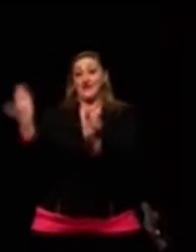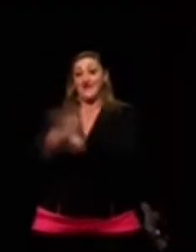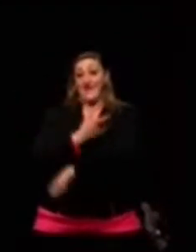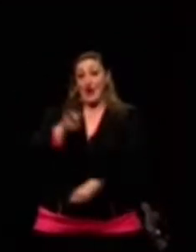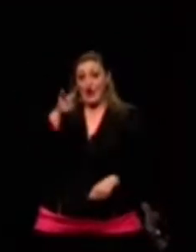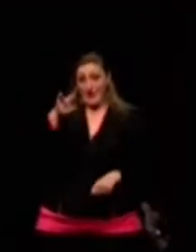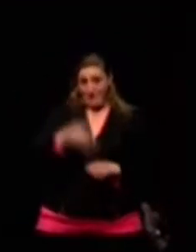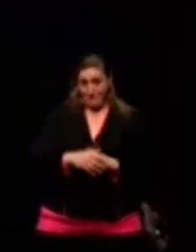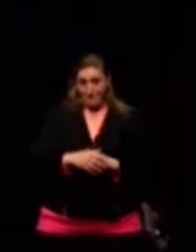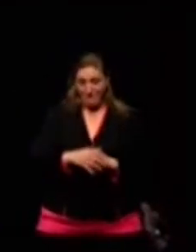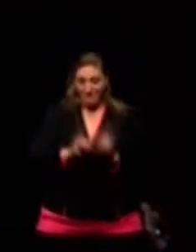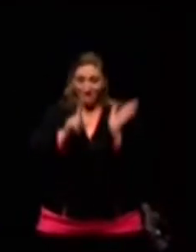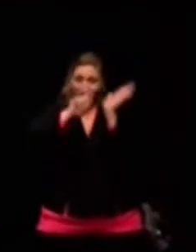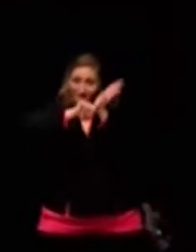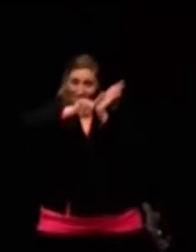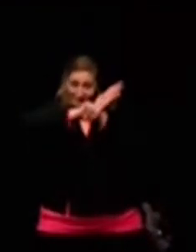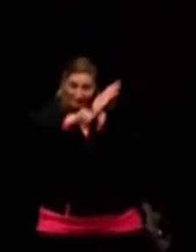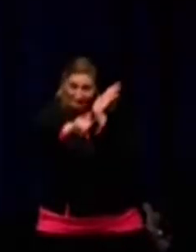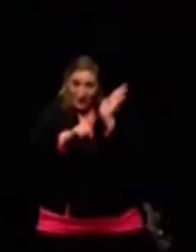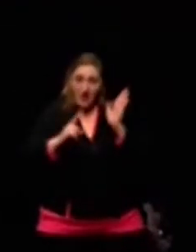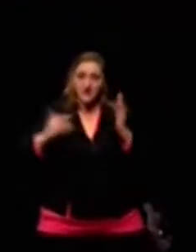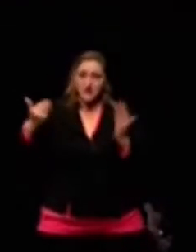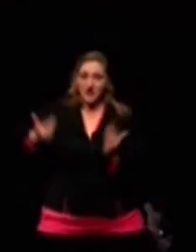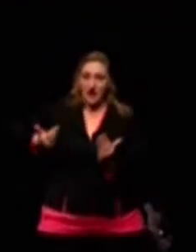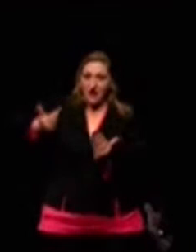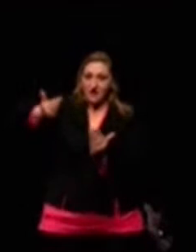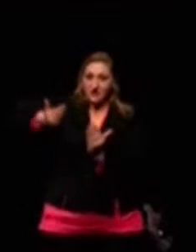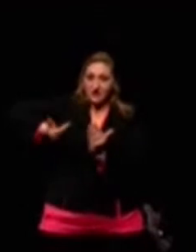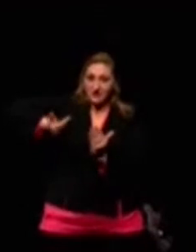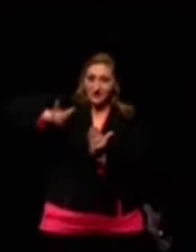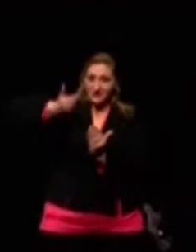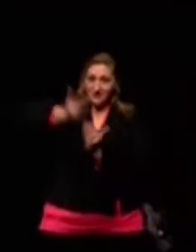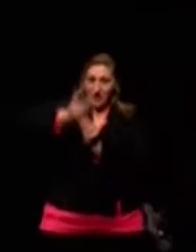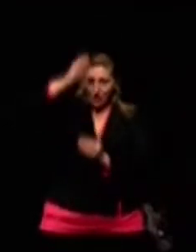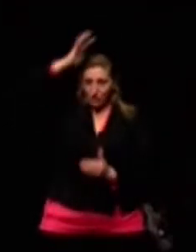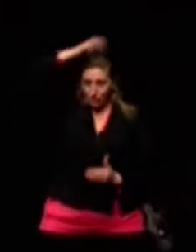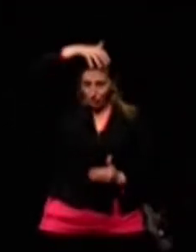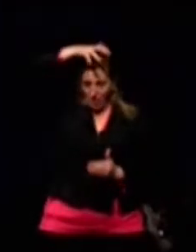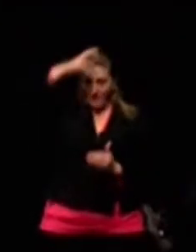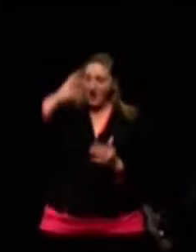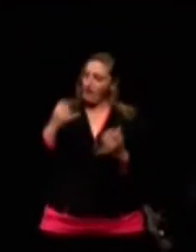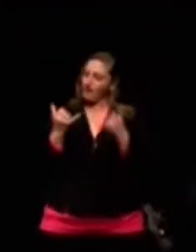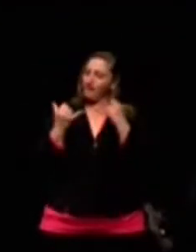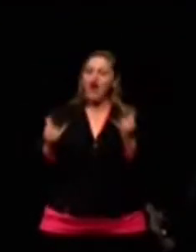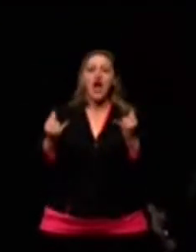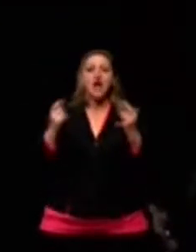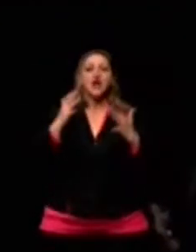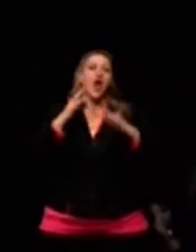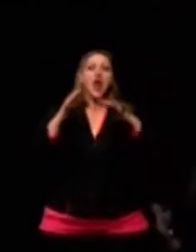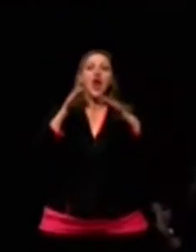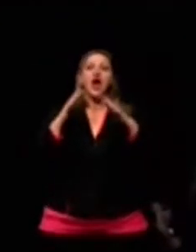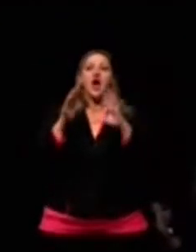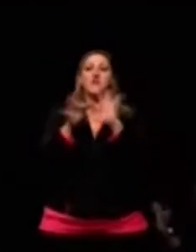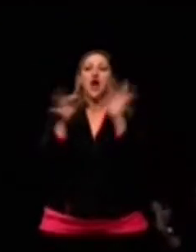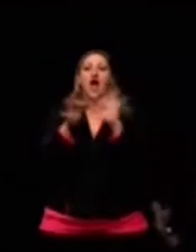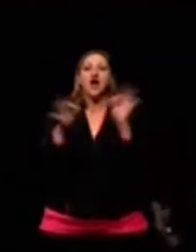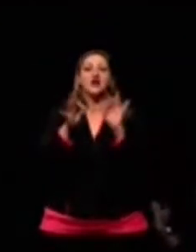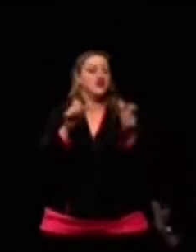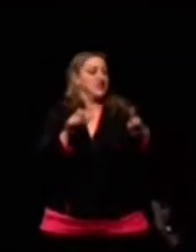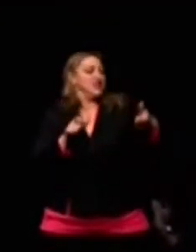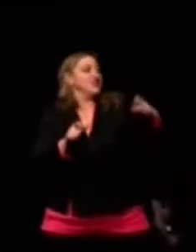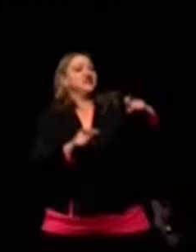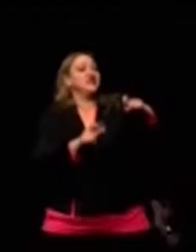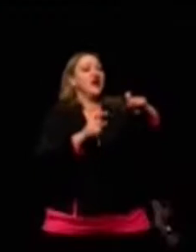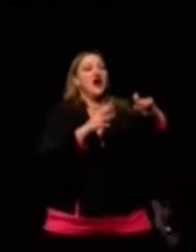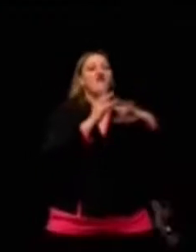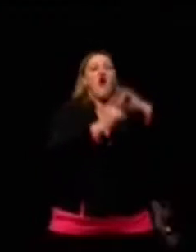and investigations draw closer to him, and right on cue, the noise machine gets turned up, doesn't